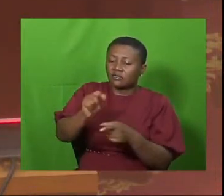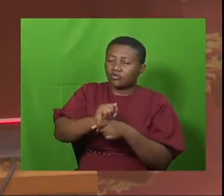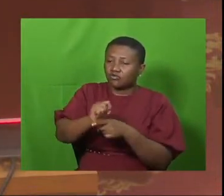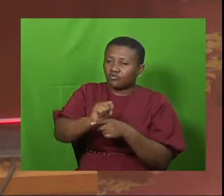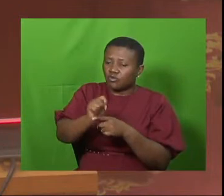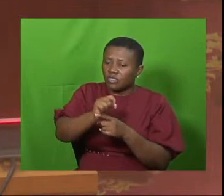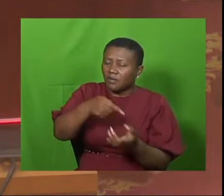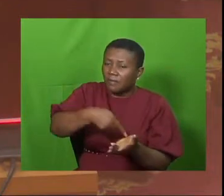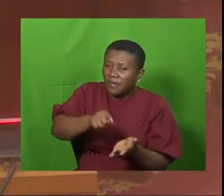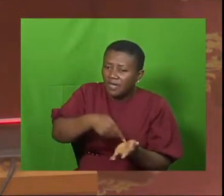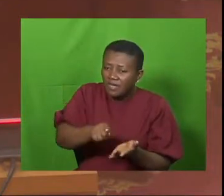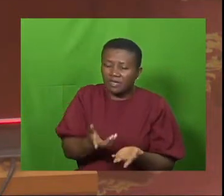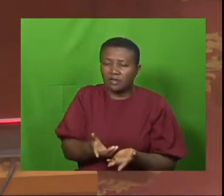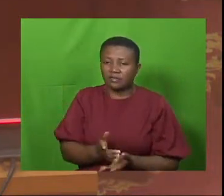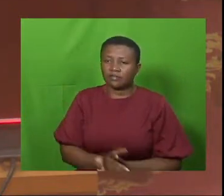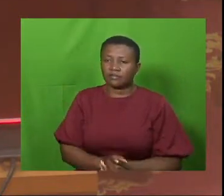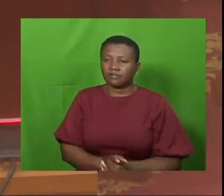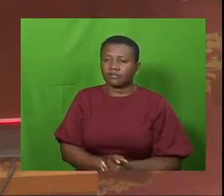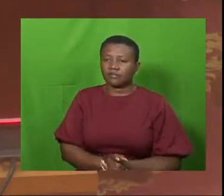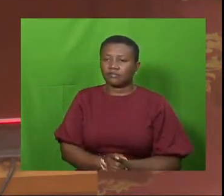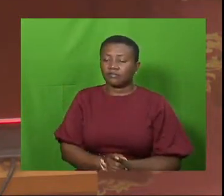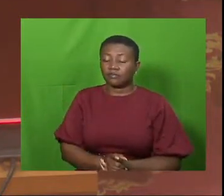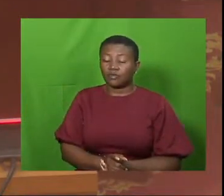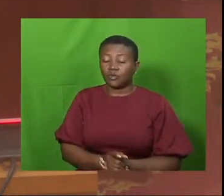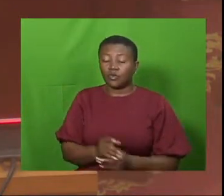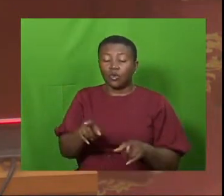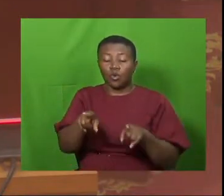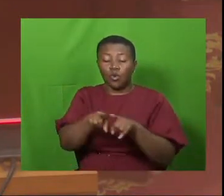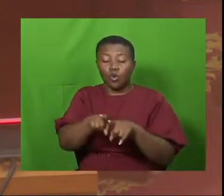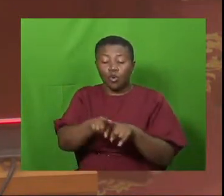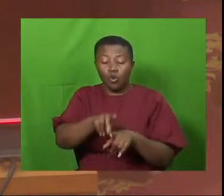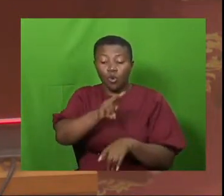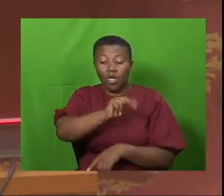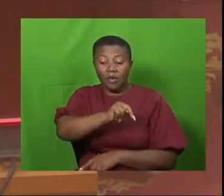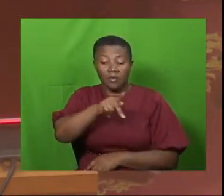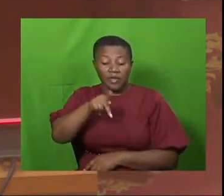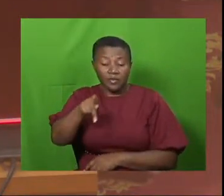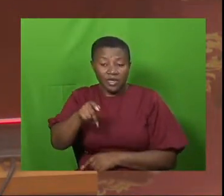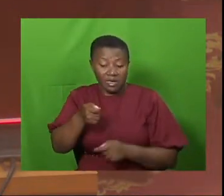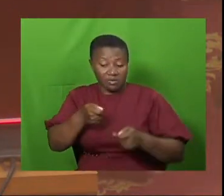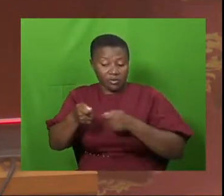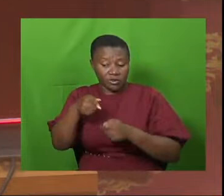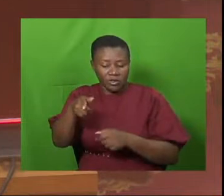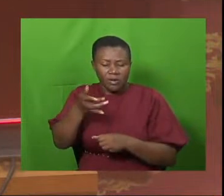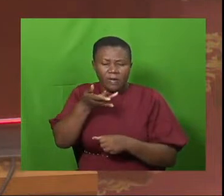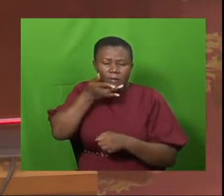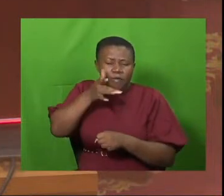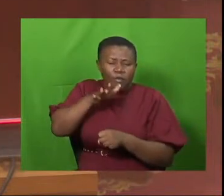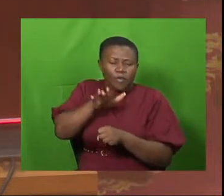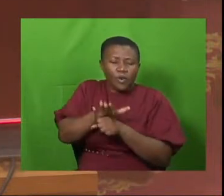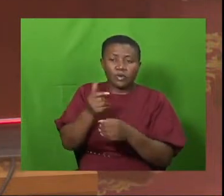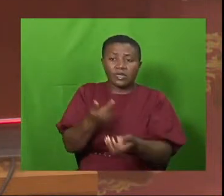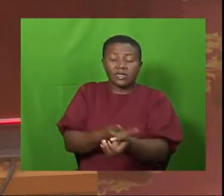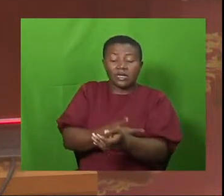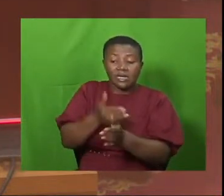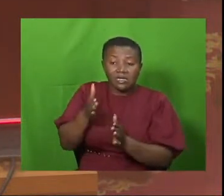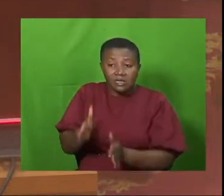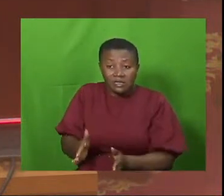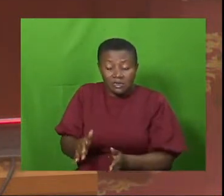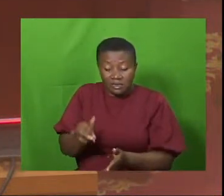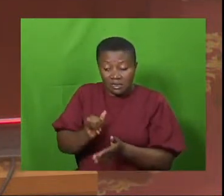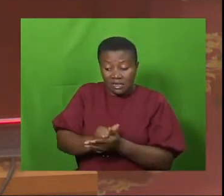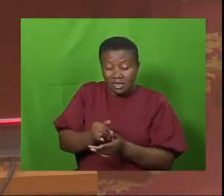and above all, the MPP administration promised Ghanaians that then high